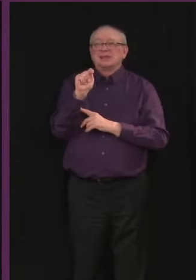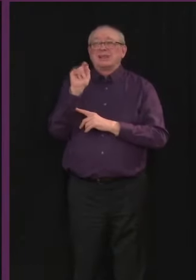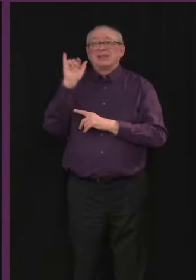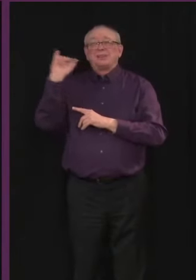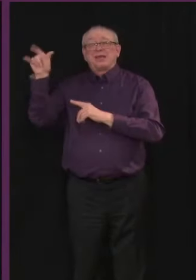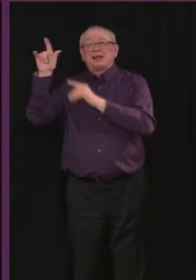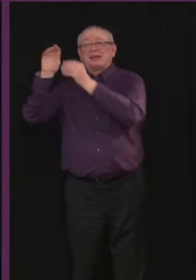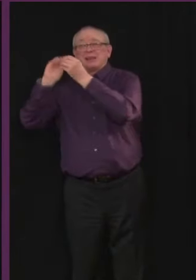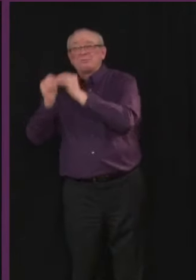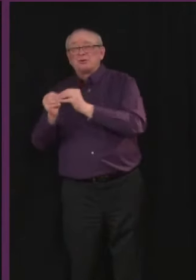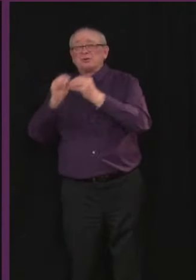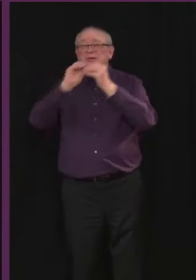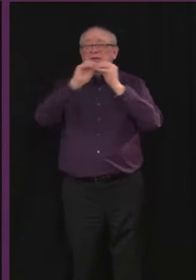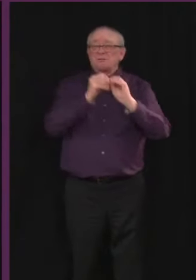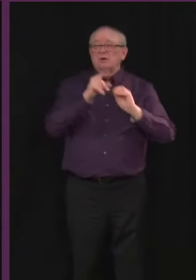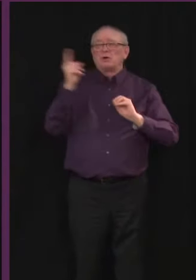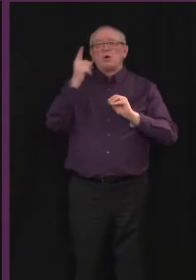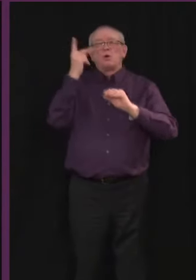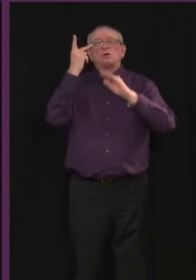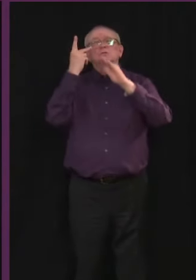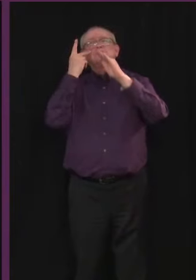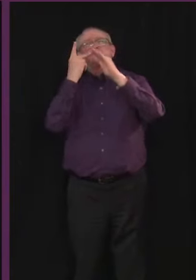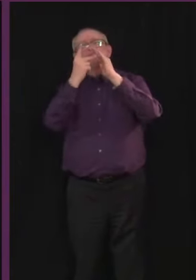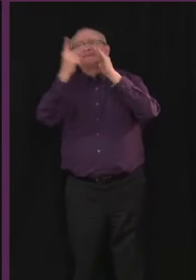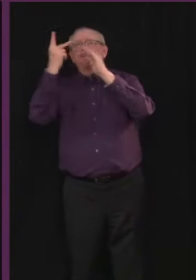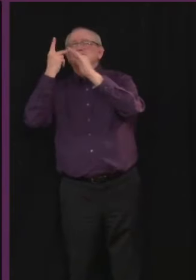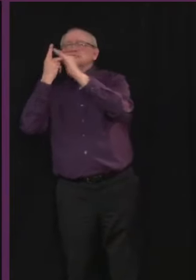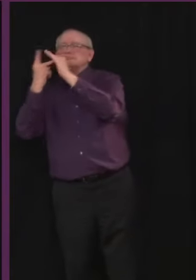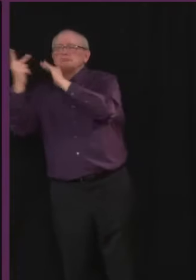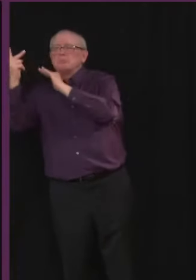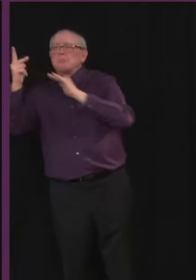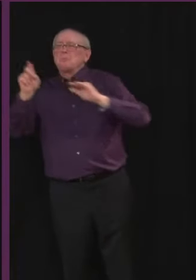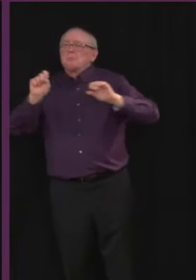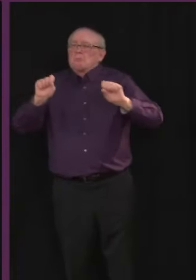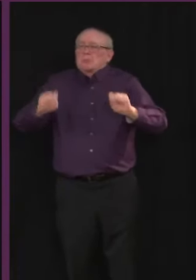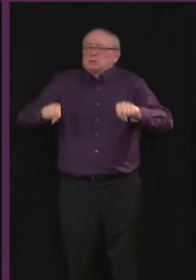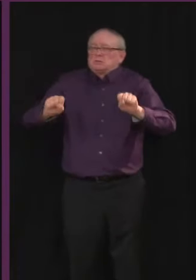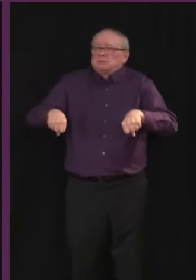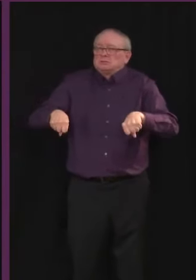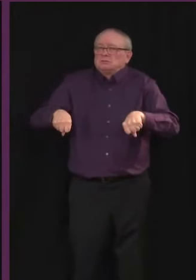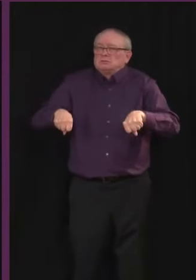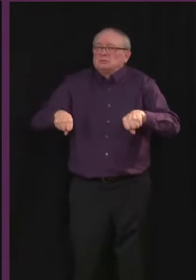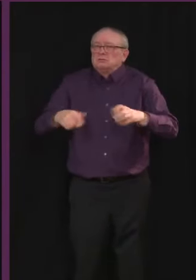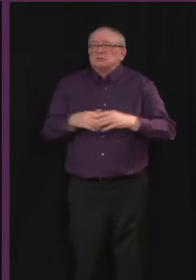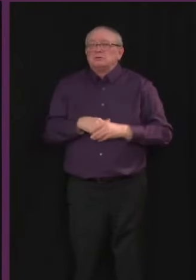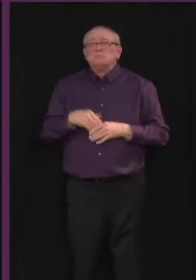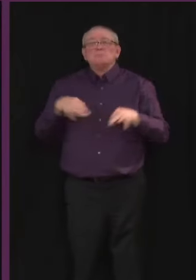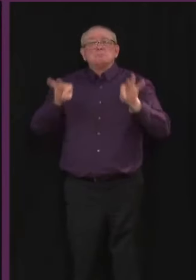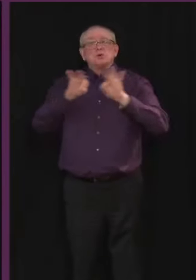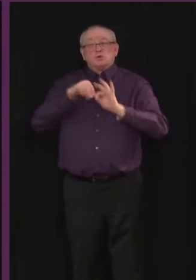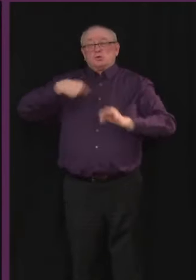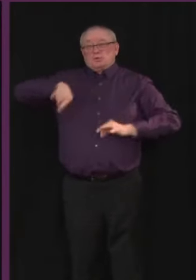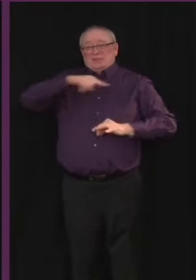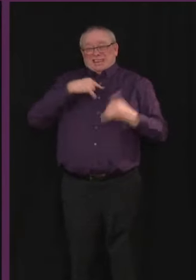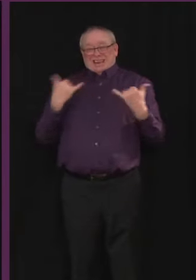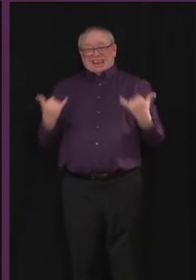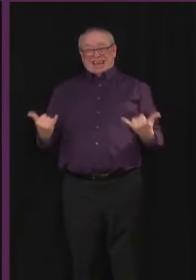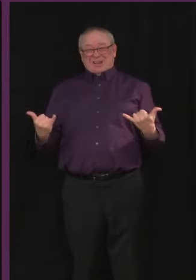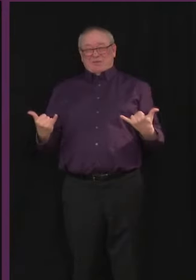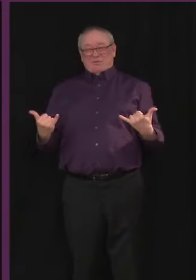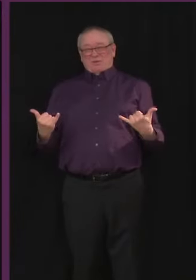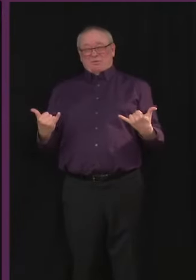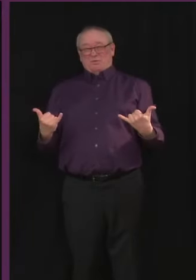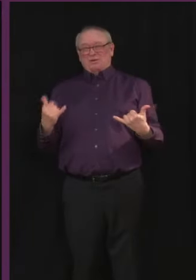And so it's critical that right now, all of us every day are thinking in our daily lives how we can make sure that we're limiting our